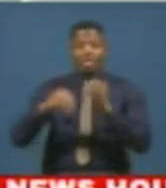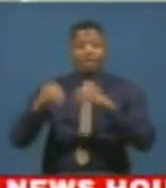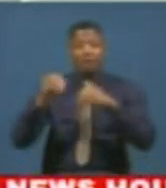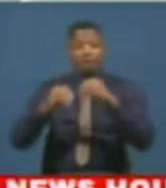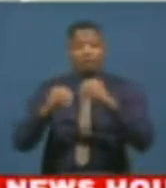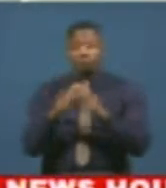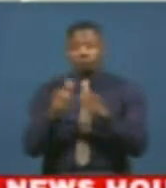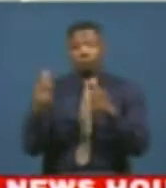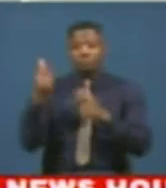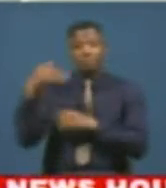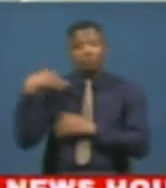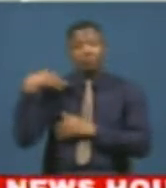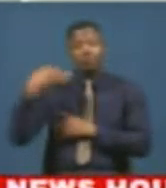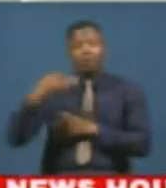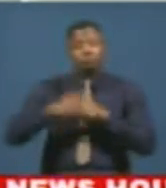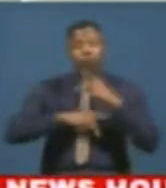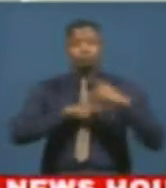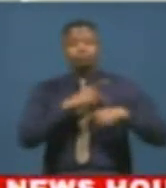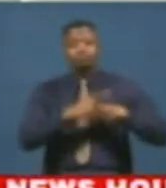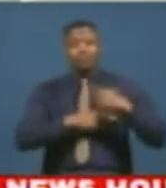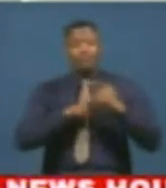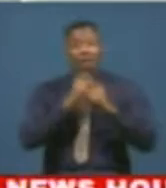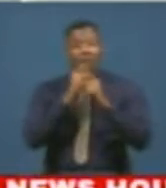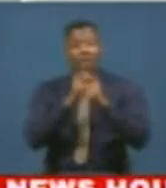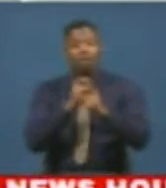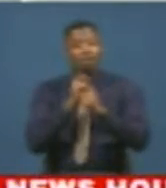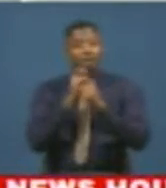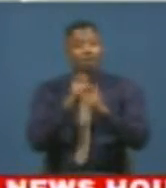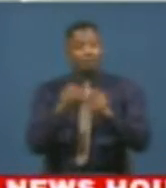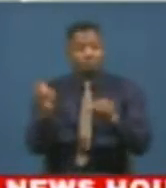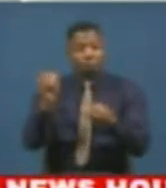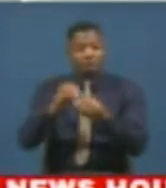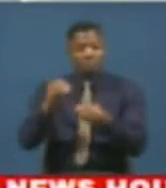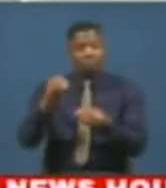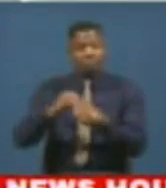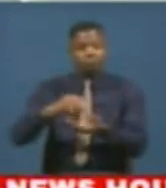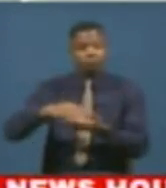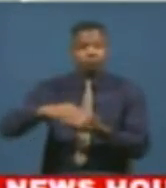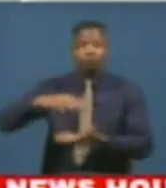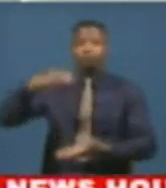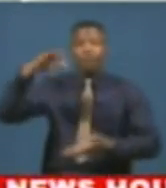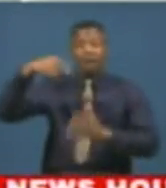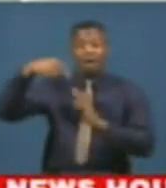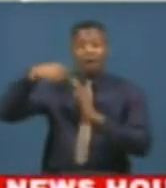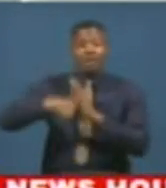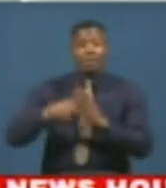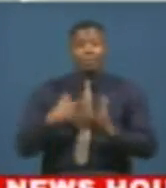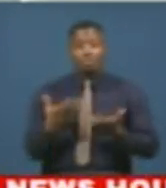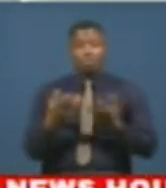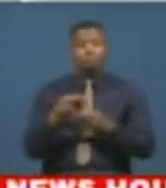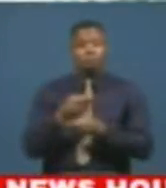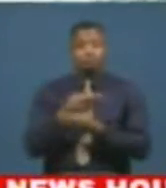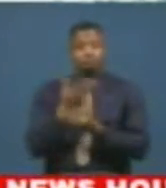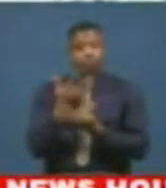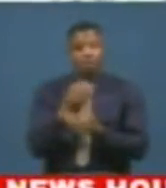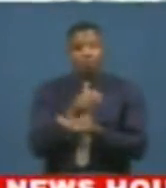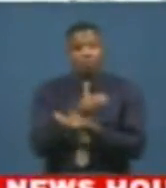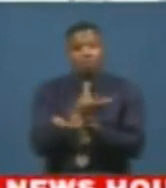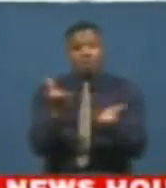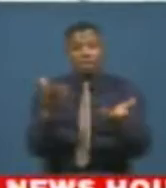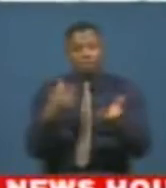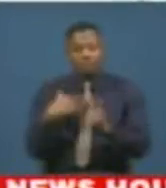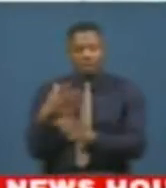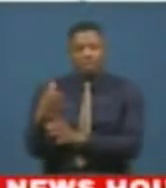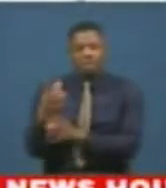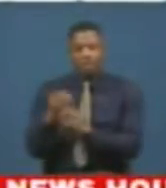generous gifts in kind, the details of which we're more than willing to share with any interested person, we've received